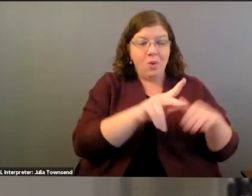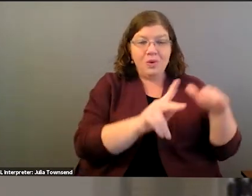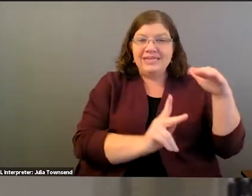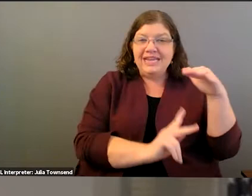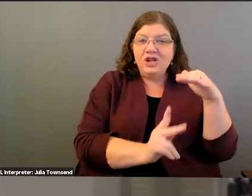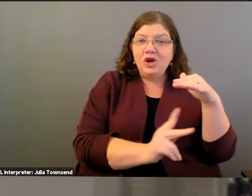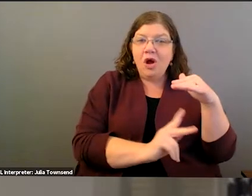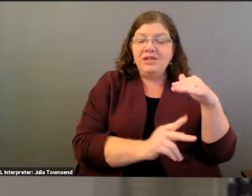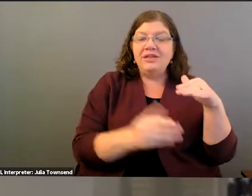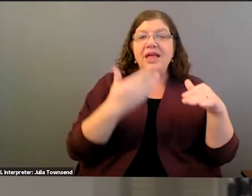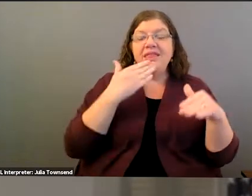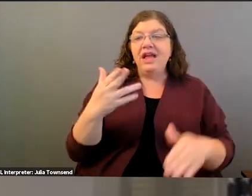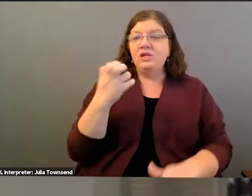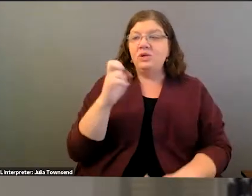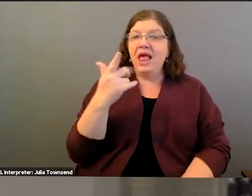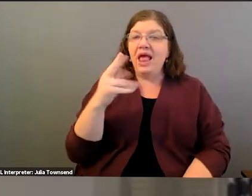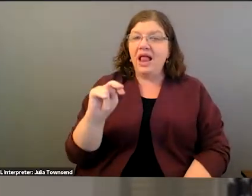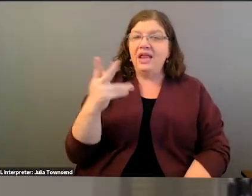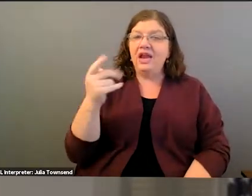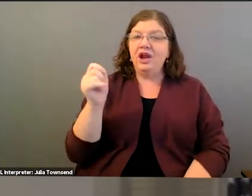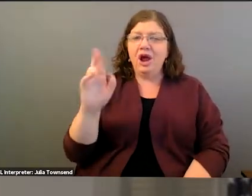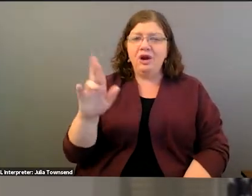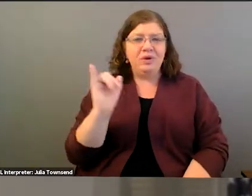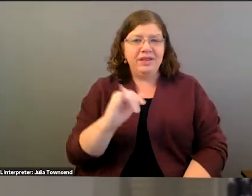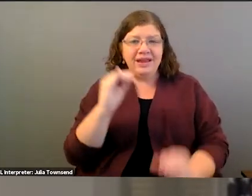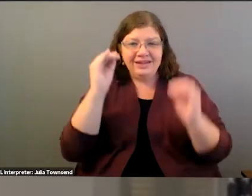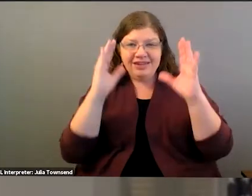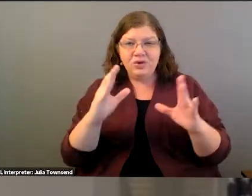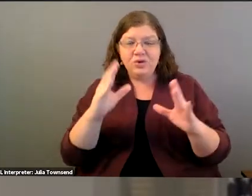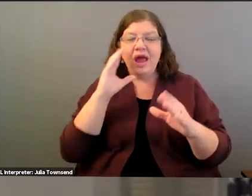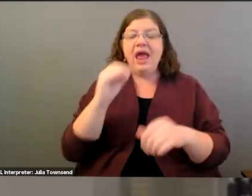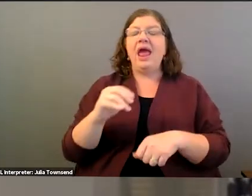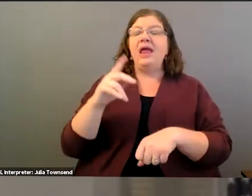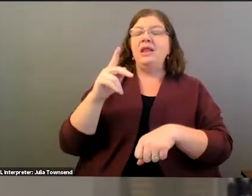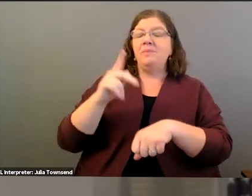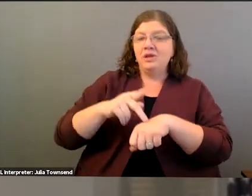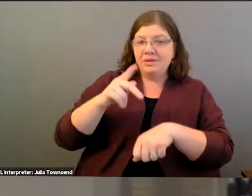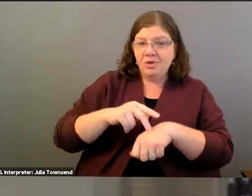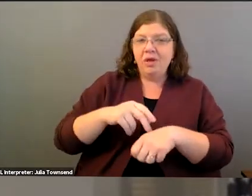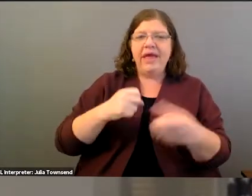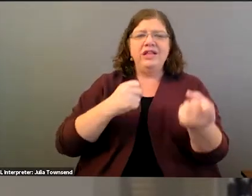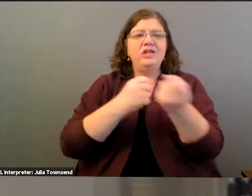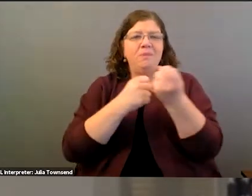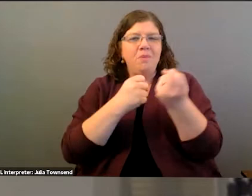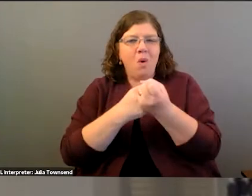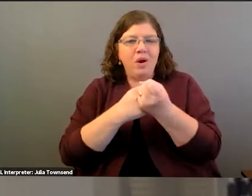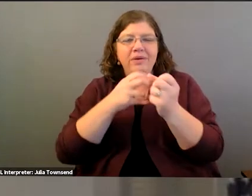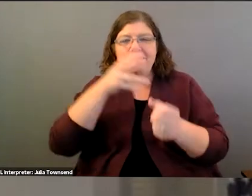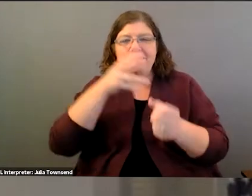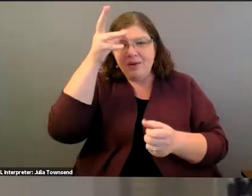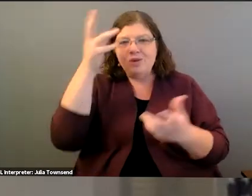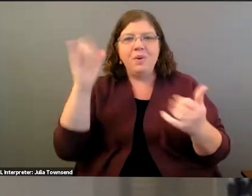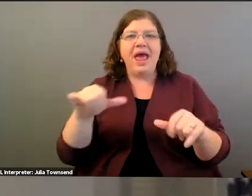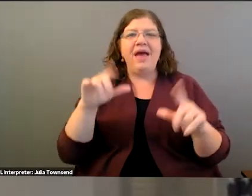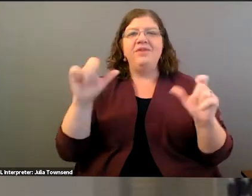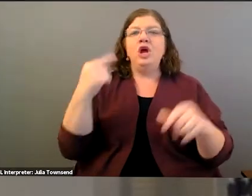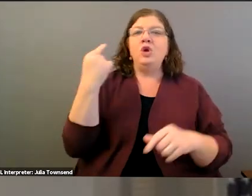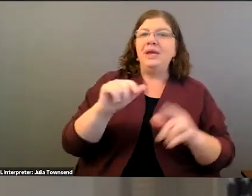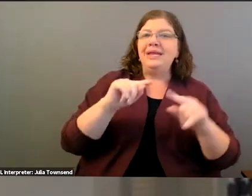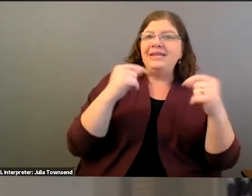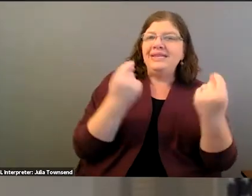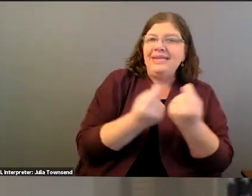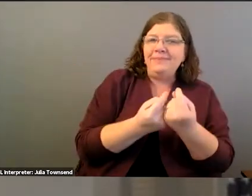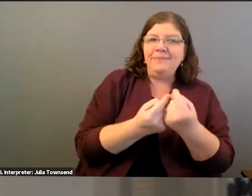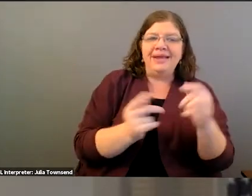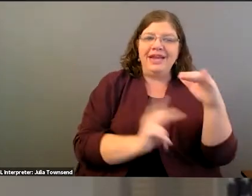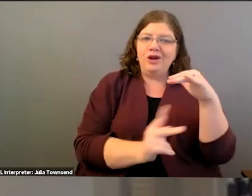Ellen Hunter, the kindergarten teacher, and Principal Naughton, and supportive parents, we have a green team in kindergarten, the class